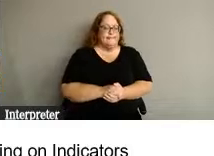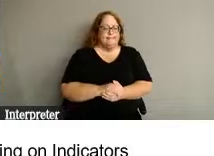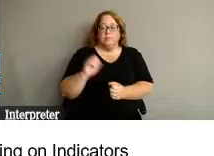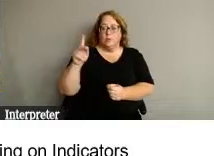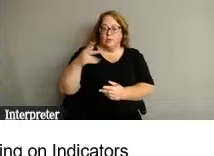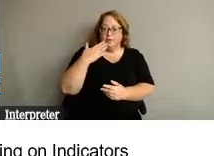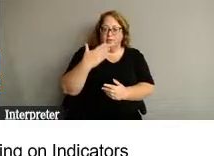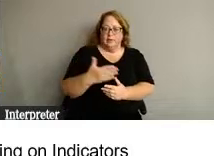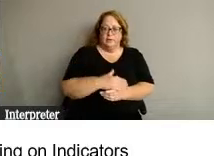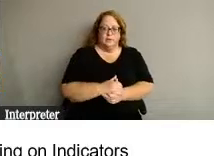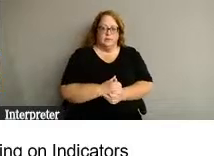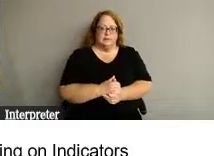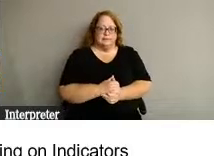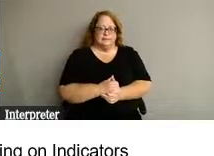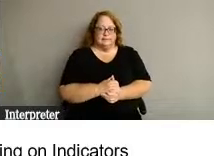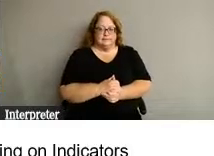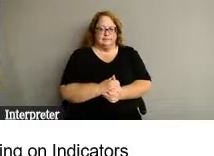Right.